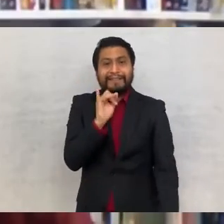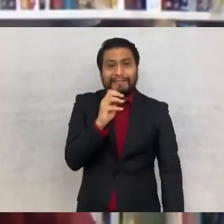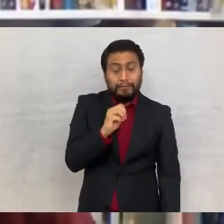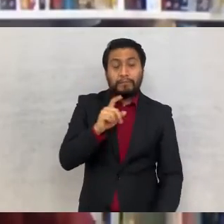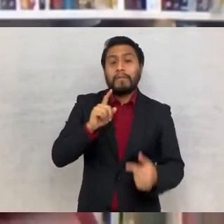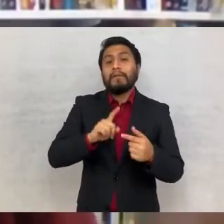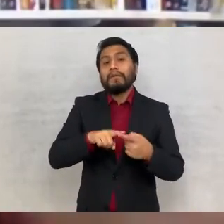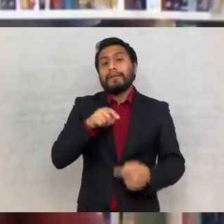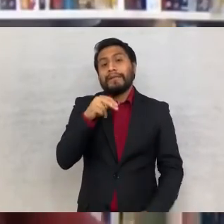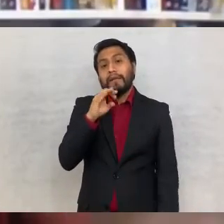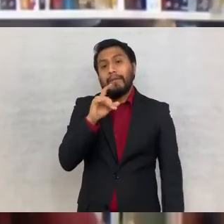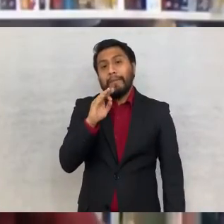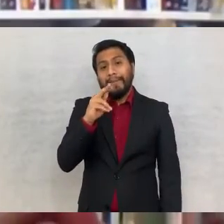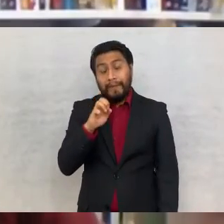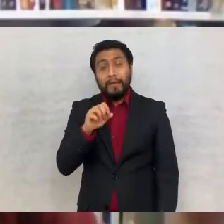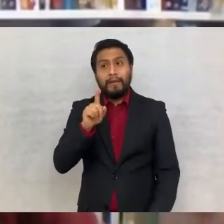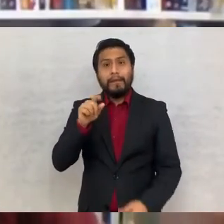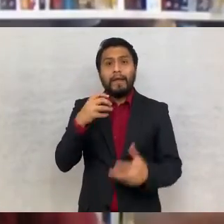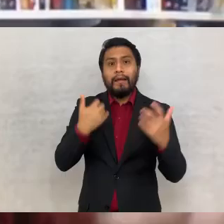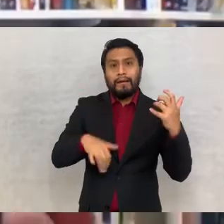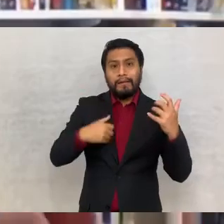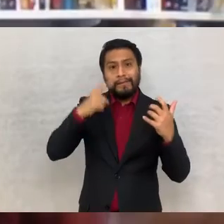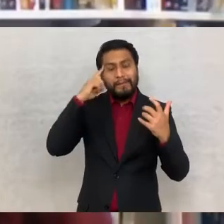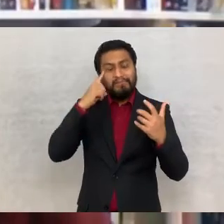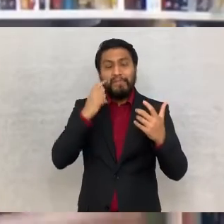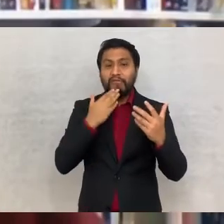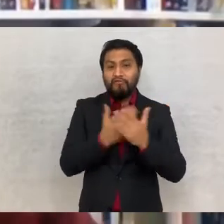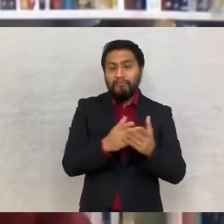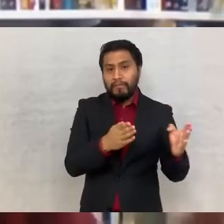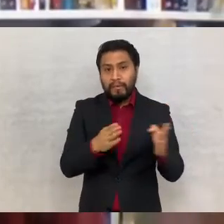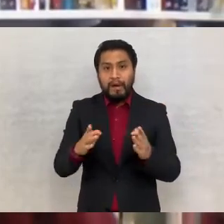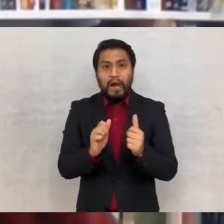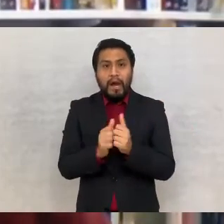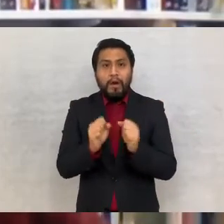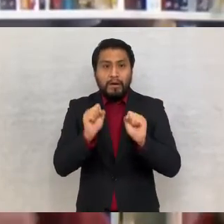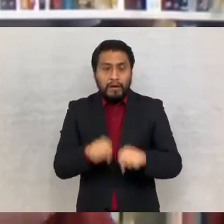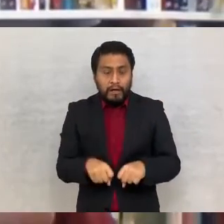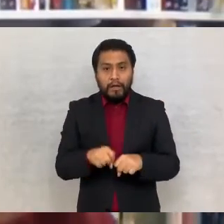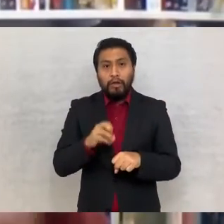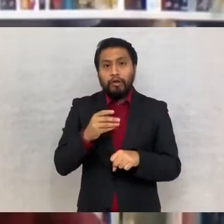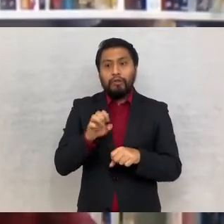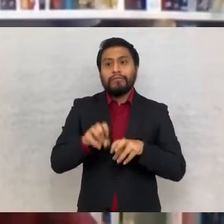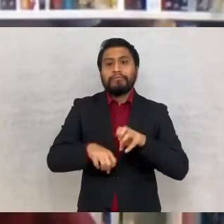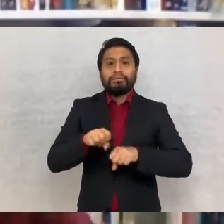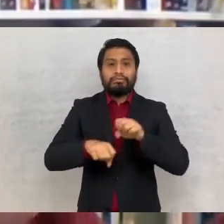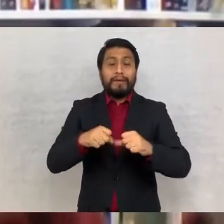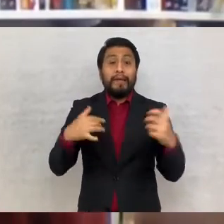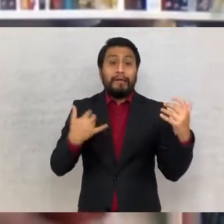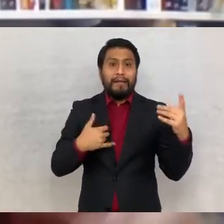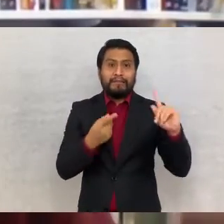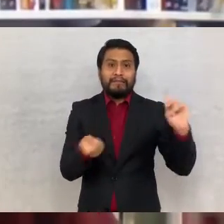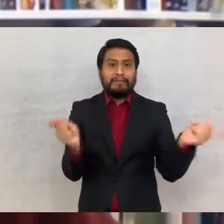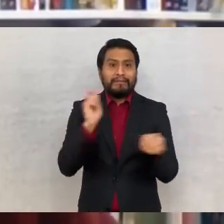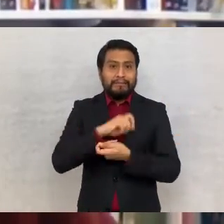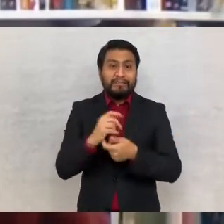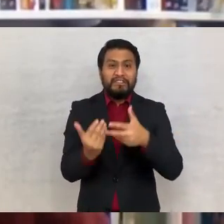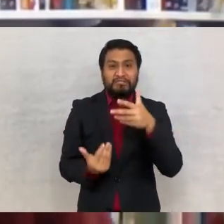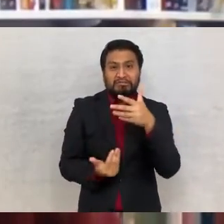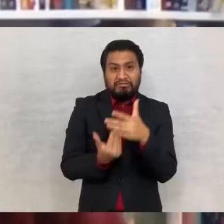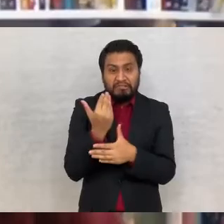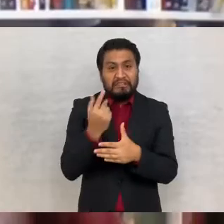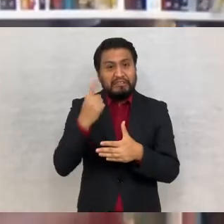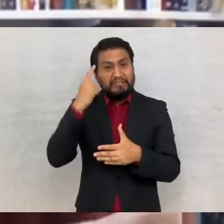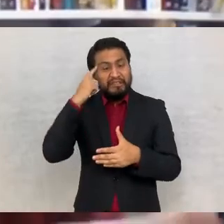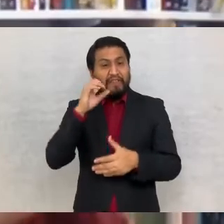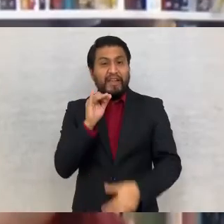of organicism. This movement considered the cells and tissues in an individual's body as equivalent to the various population groups that comprise the social